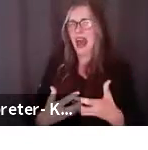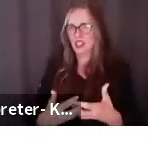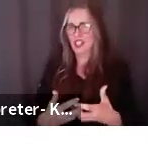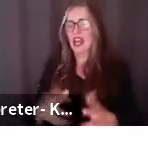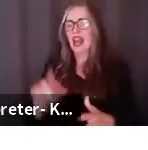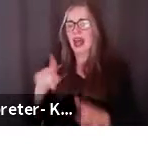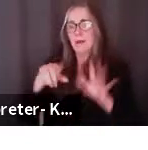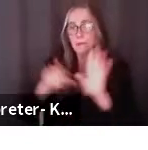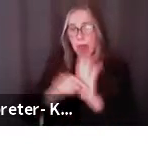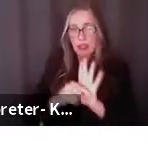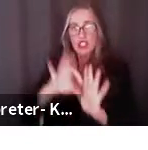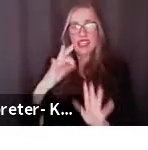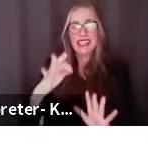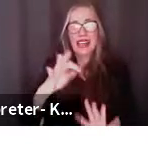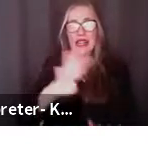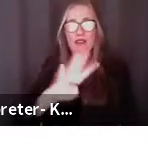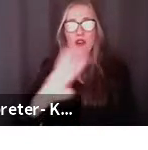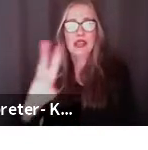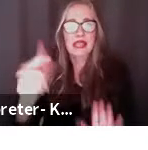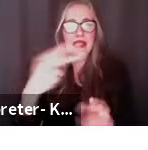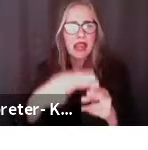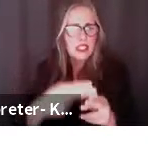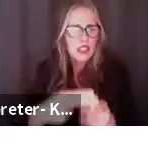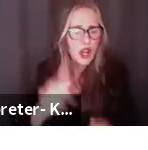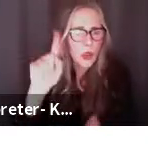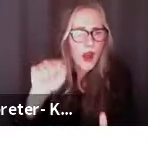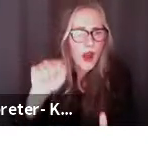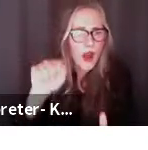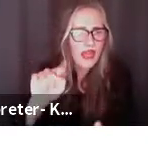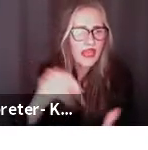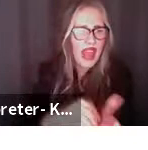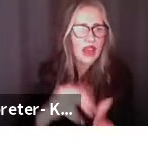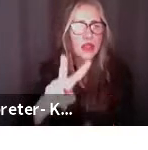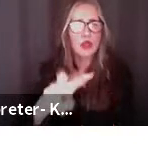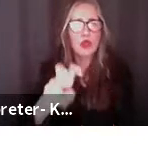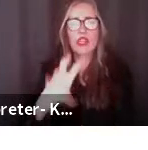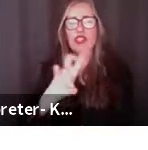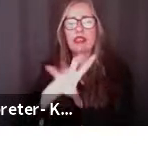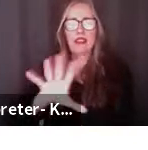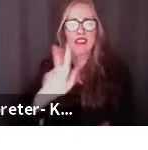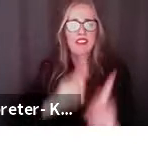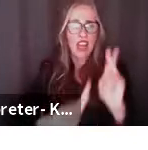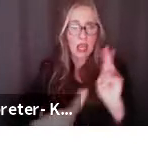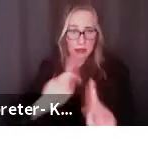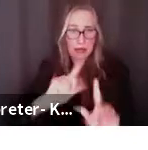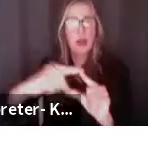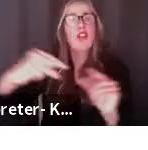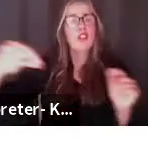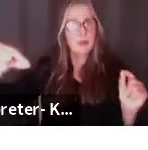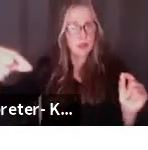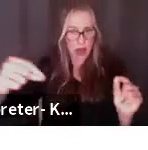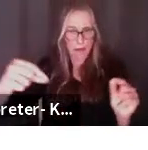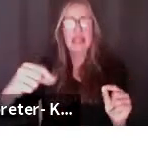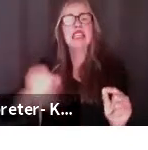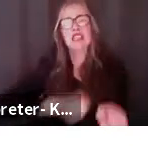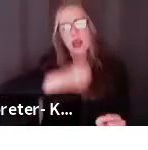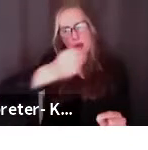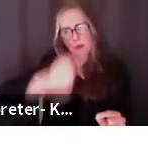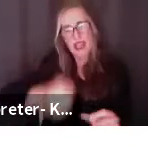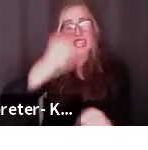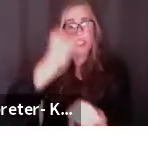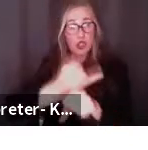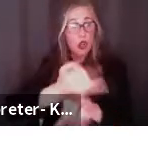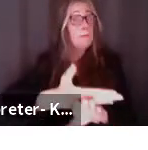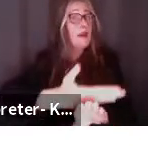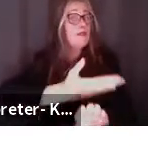includes this figure tells us that 1 275 people of japanese descent were in institutions before